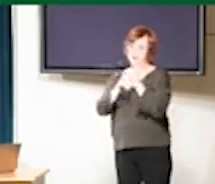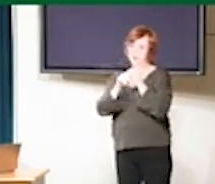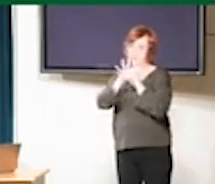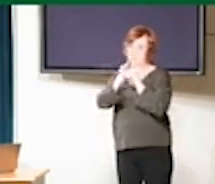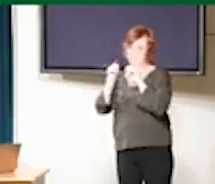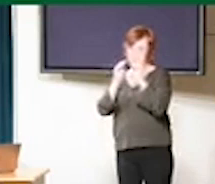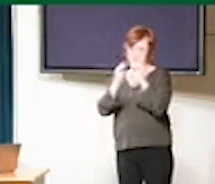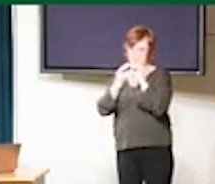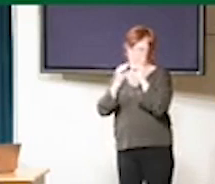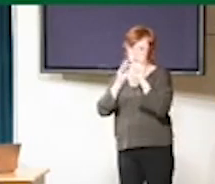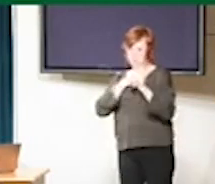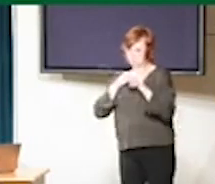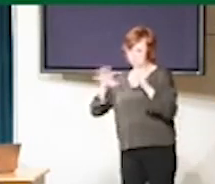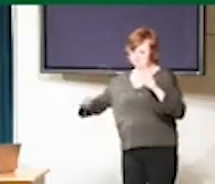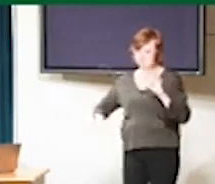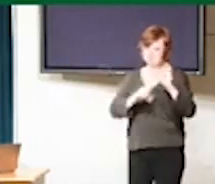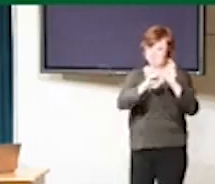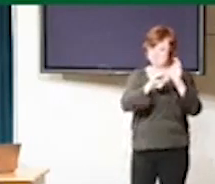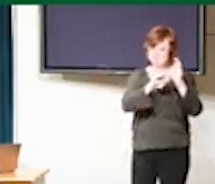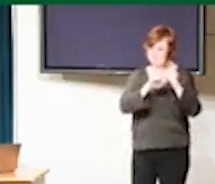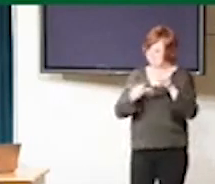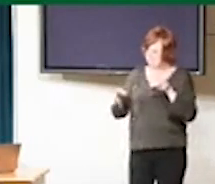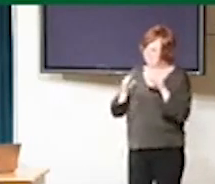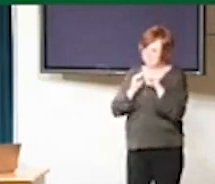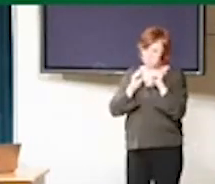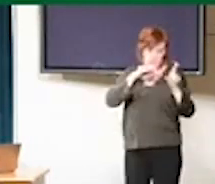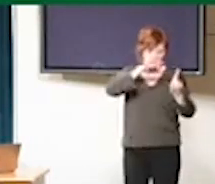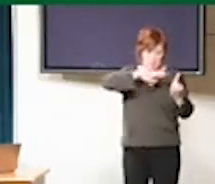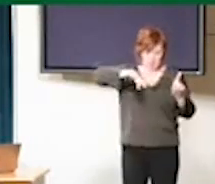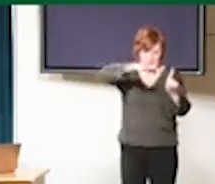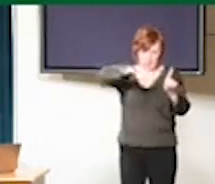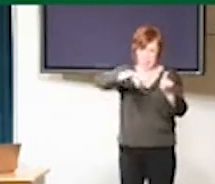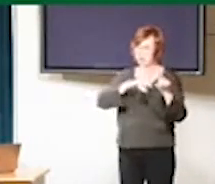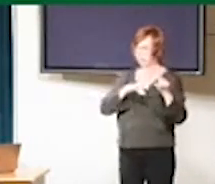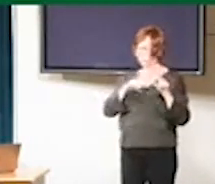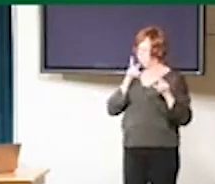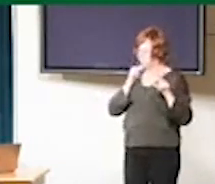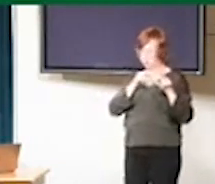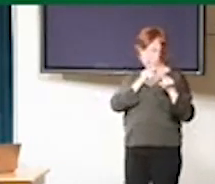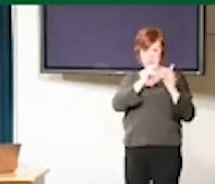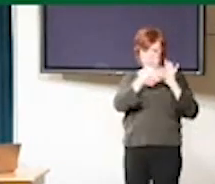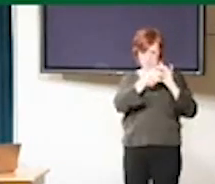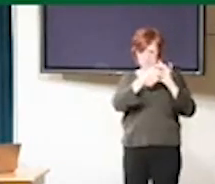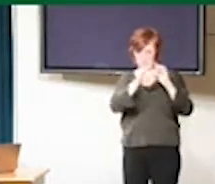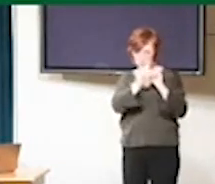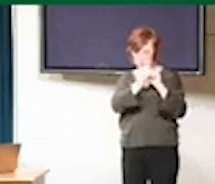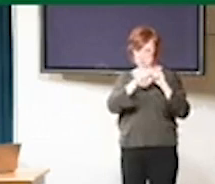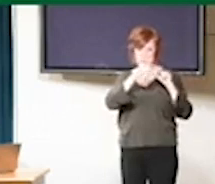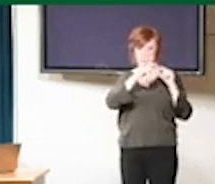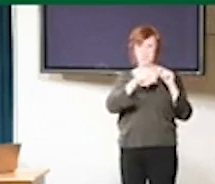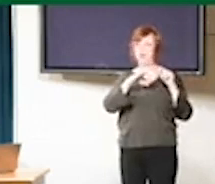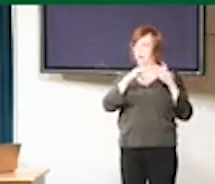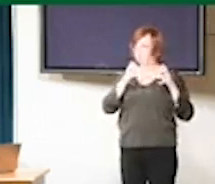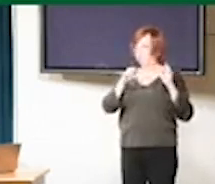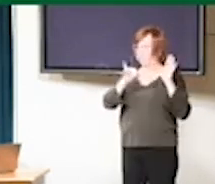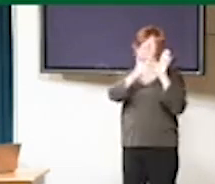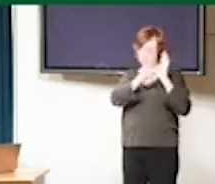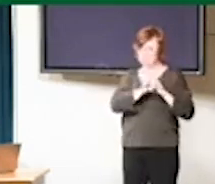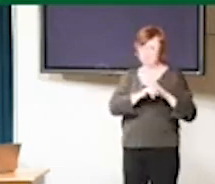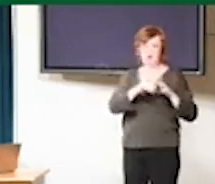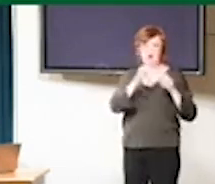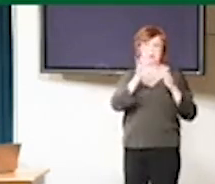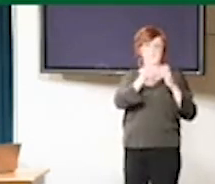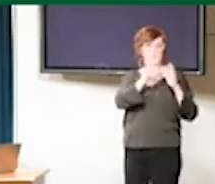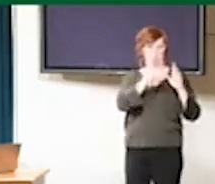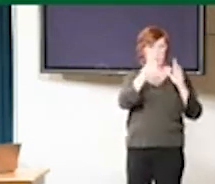to continue to expand our contact tracing efforts. We'll be constantly reassessing, and we will reassign more staff if it